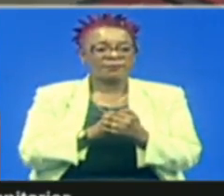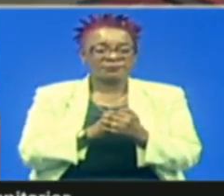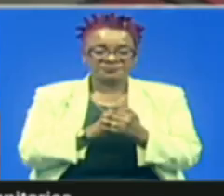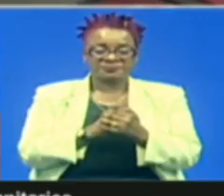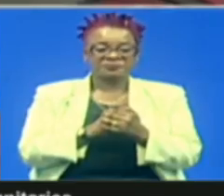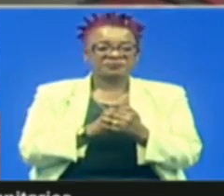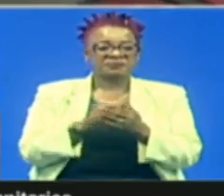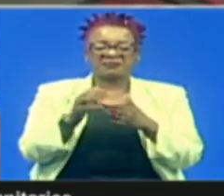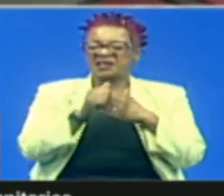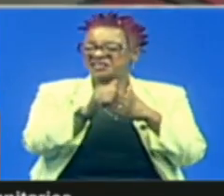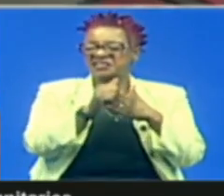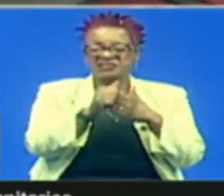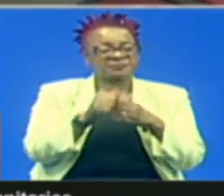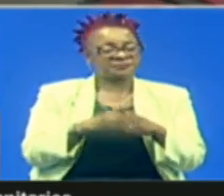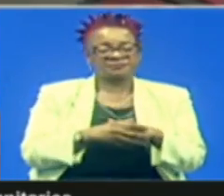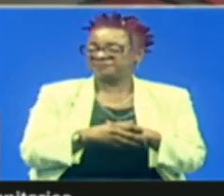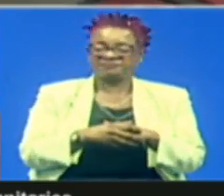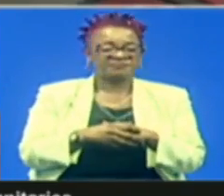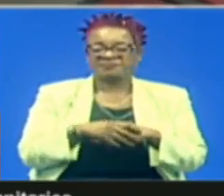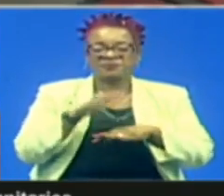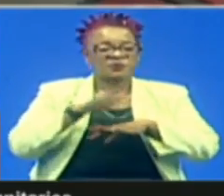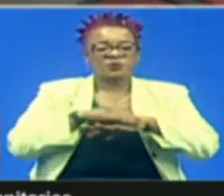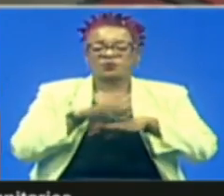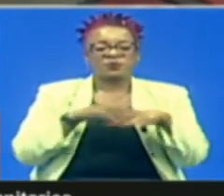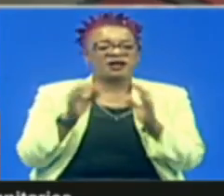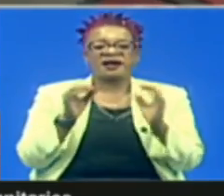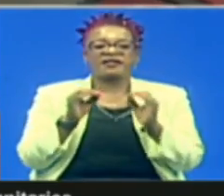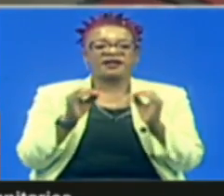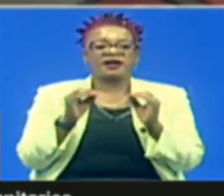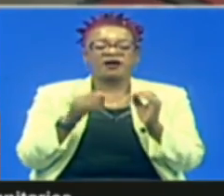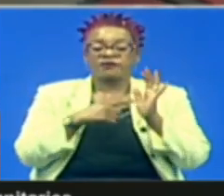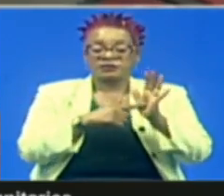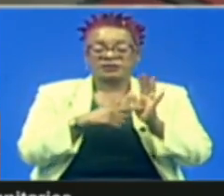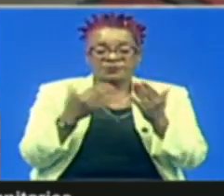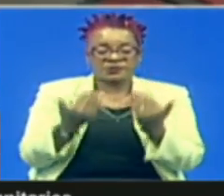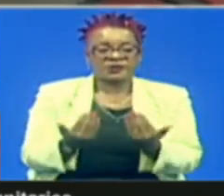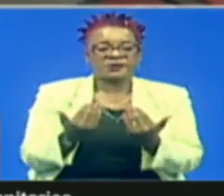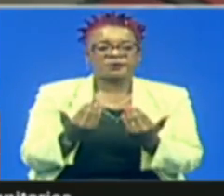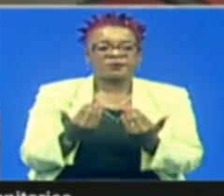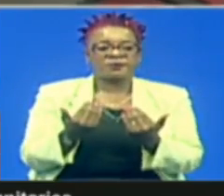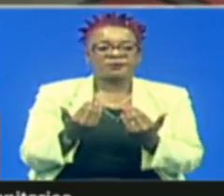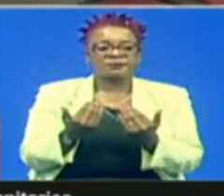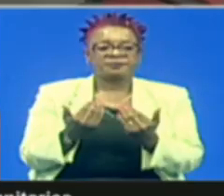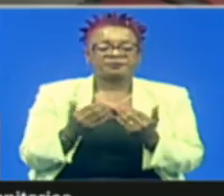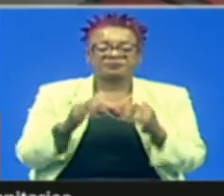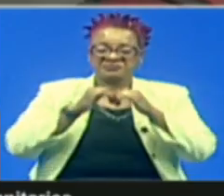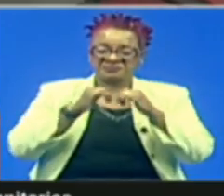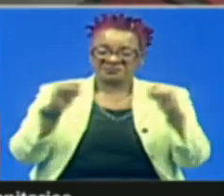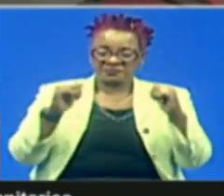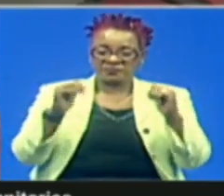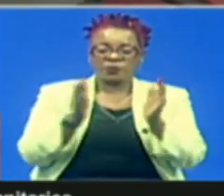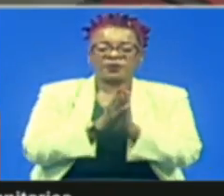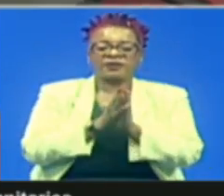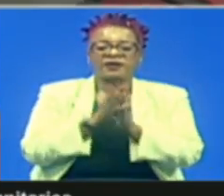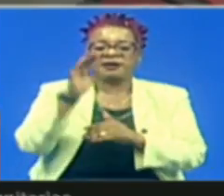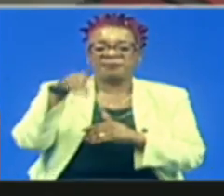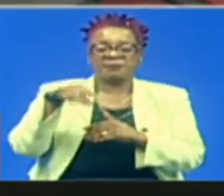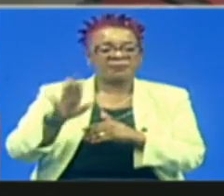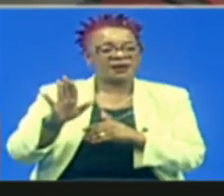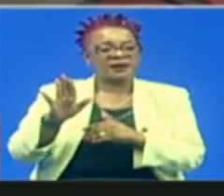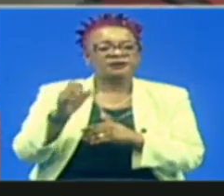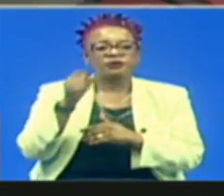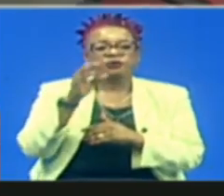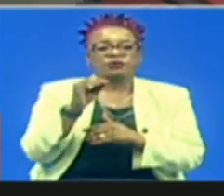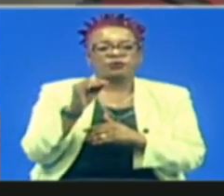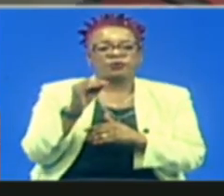Uongozi yake haitupeleki vizuri vile kwa sababu kama Masai ni kama wanategana na naibu yake naibu Rais Ruto hasa watu